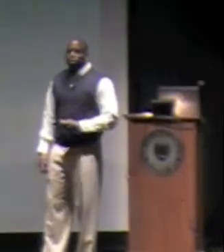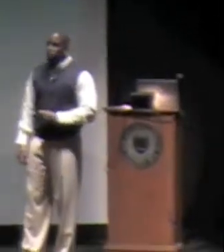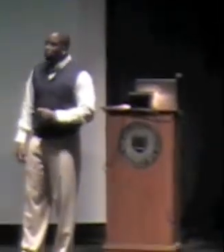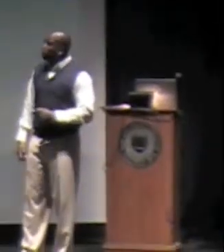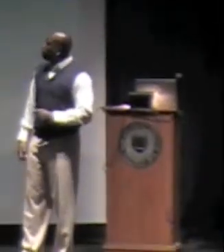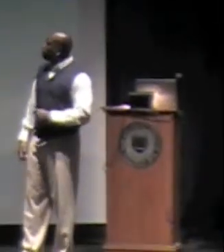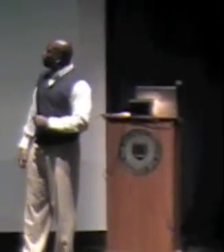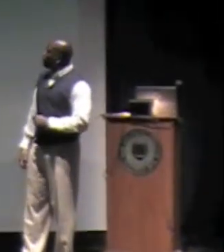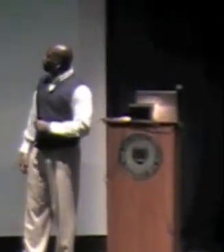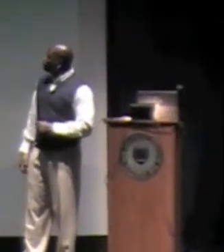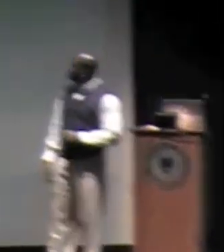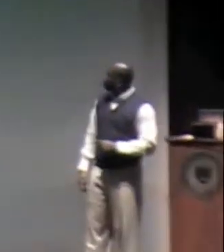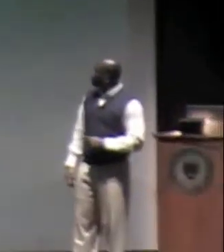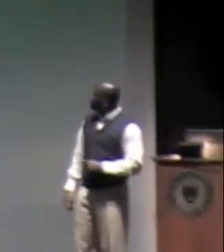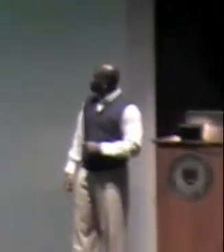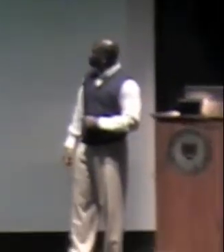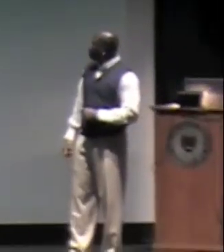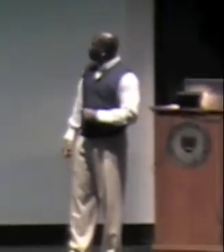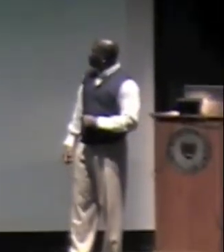Oftentimes, there's students that need to know that.